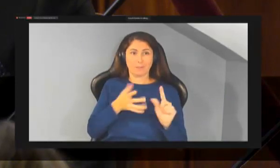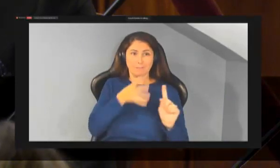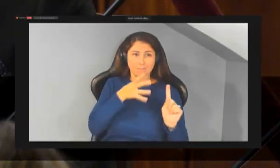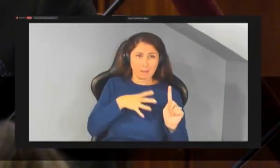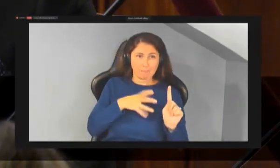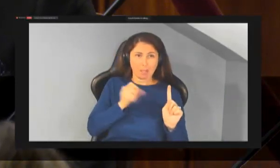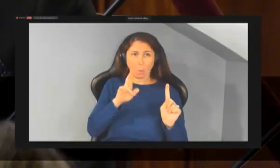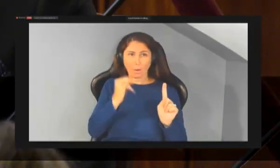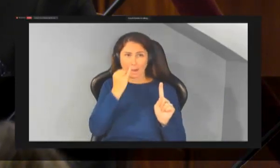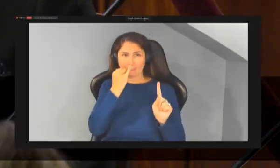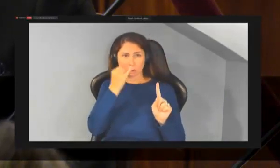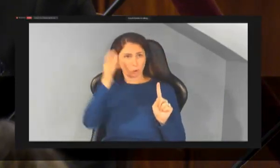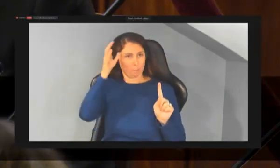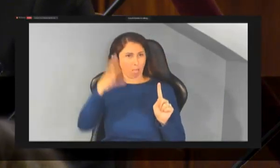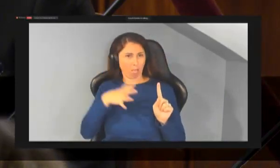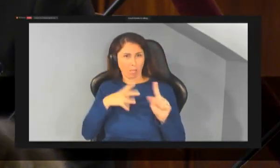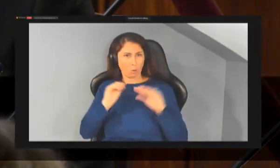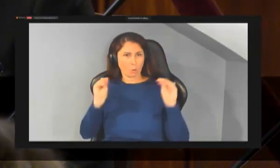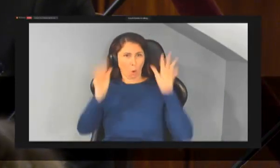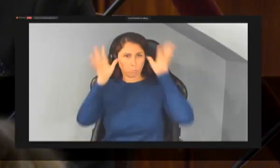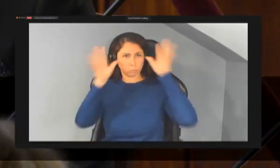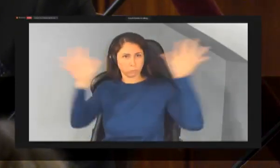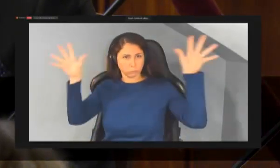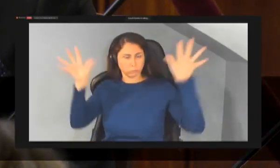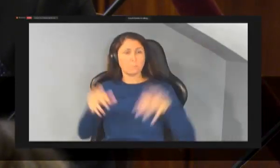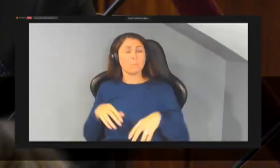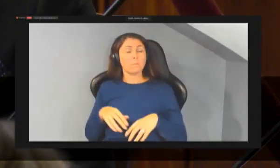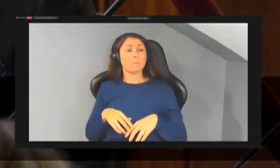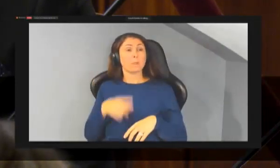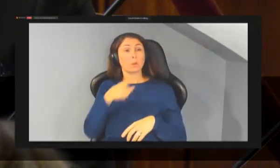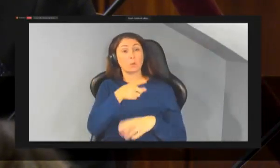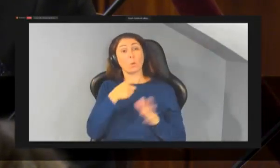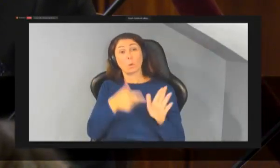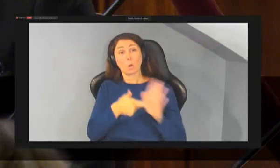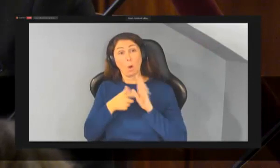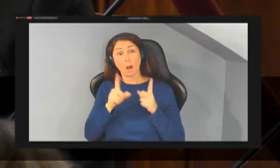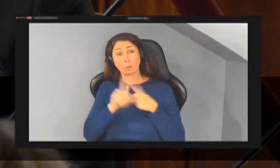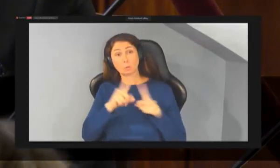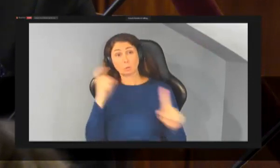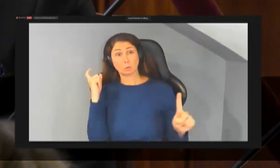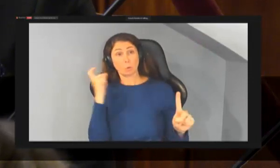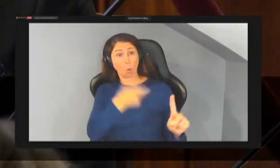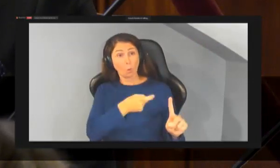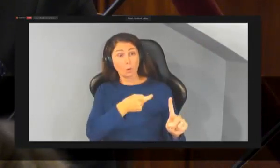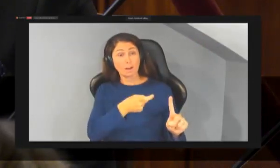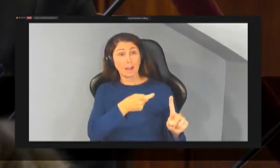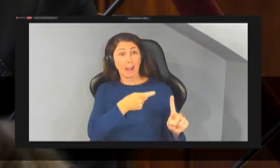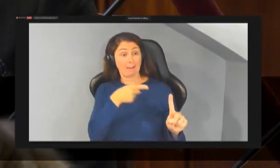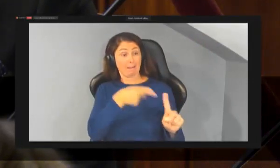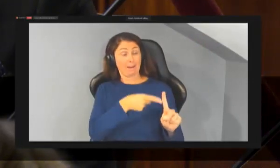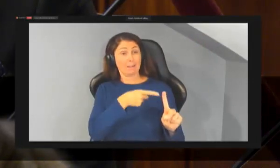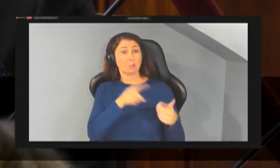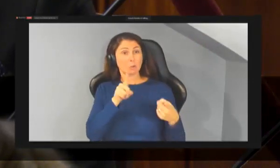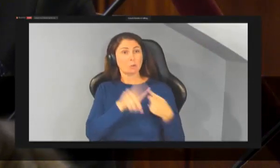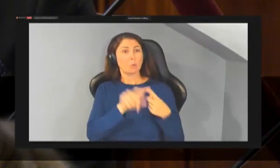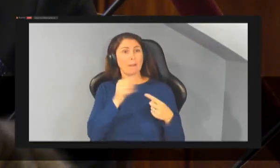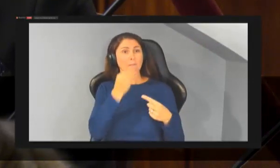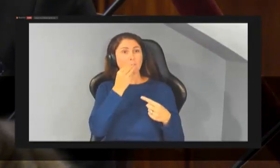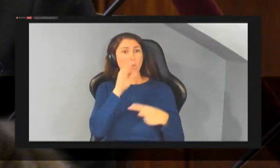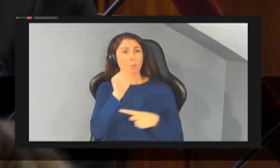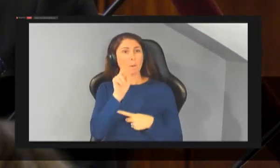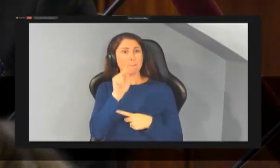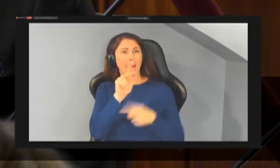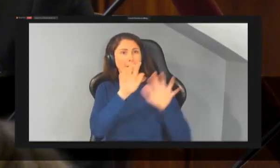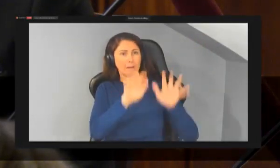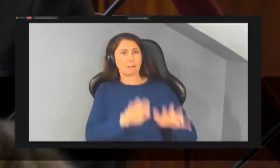male. And you are required to donate the proceeds of that to a food bank,